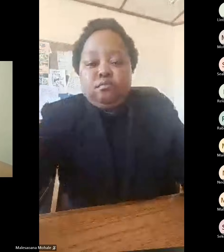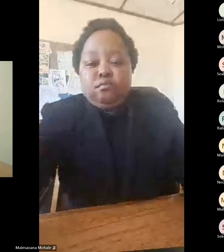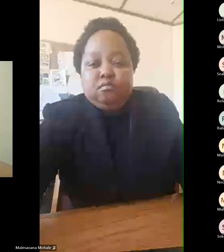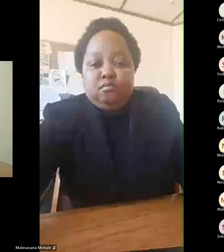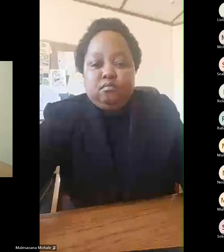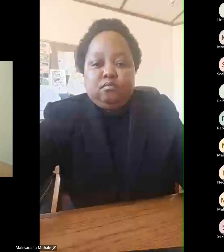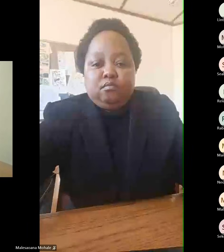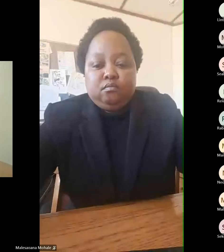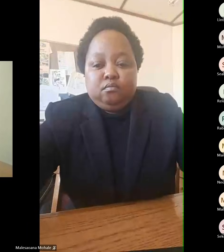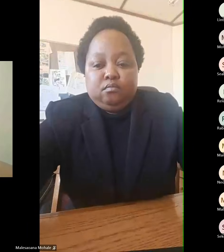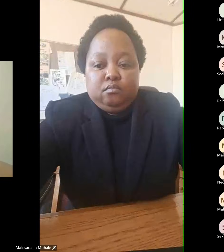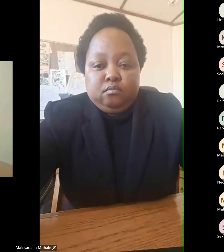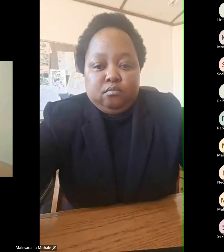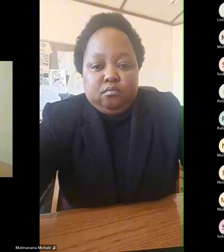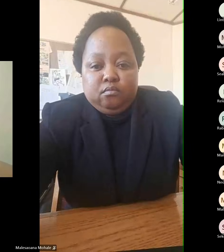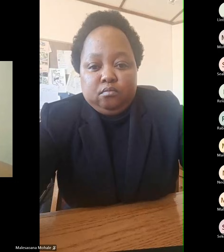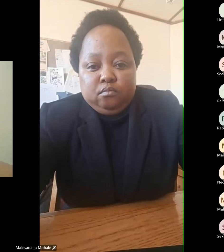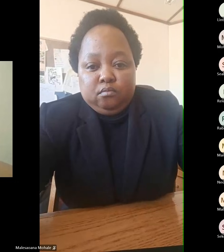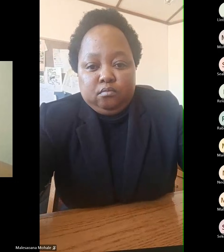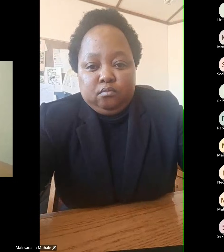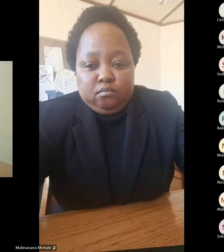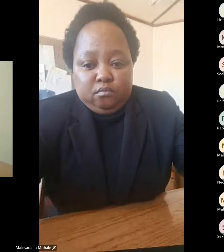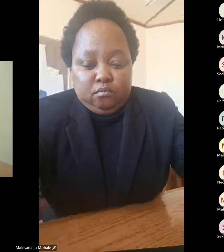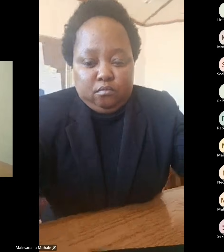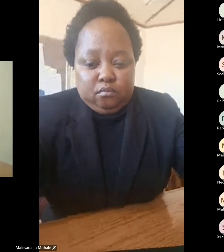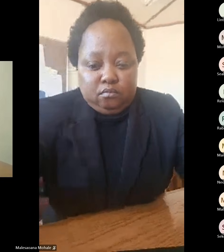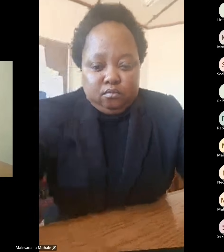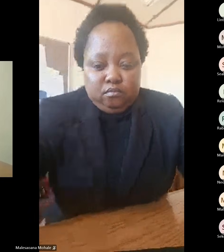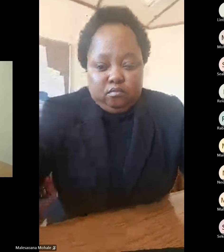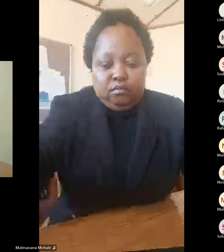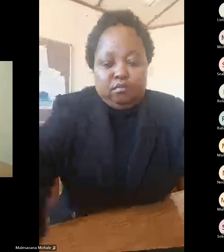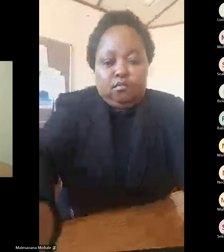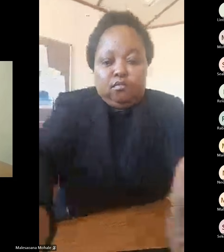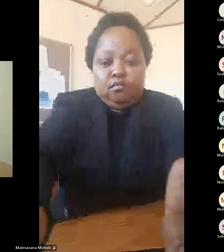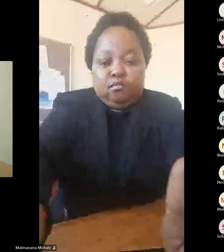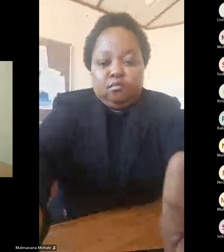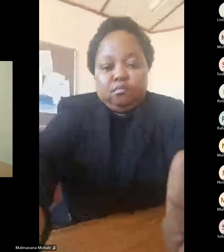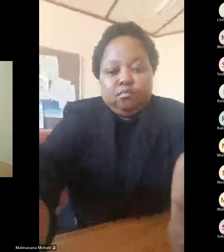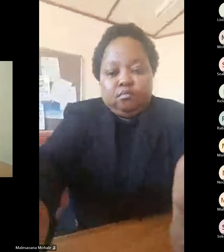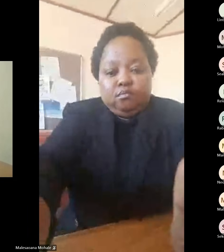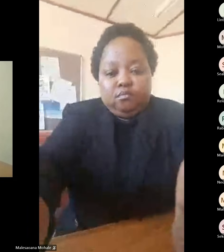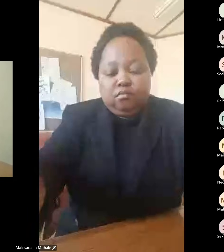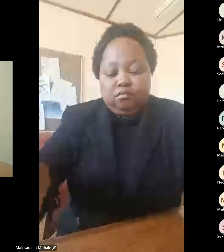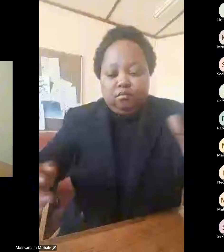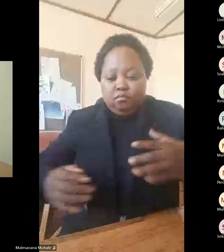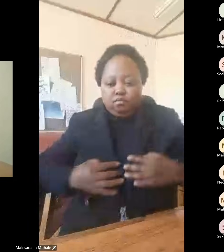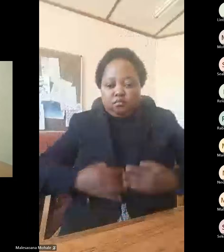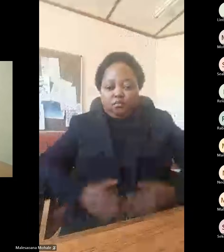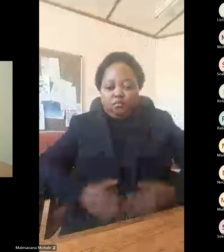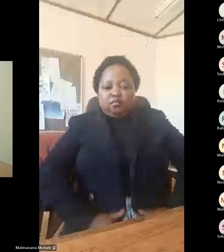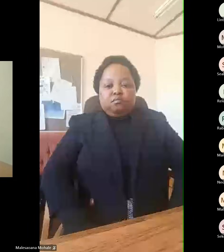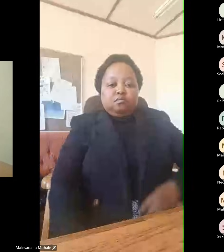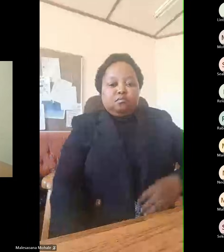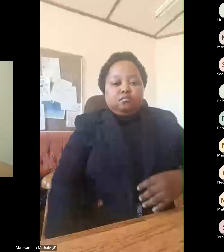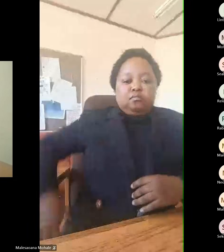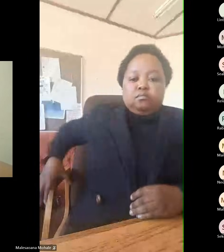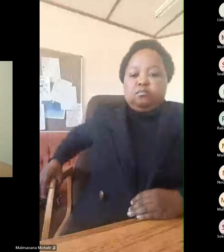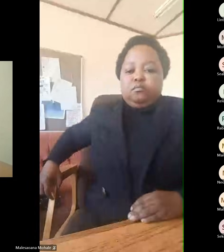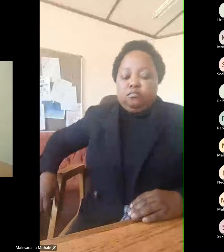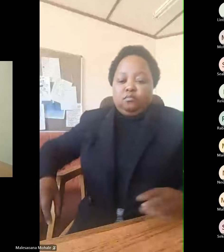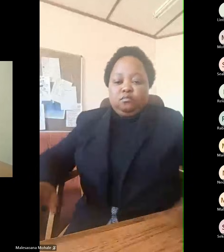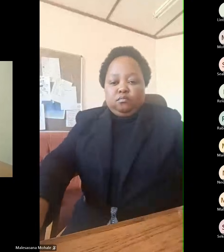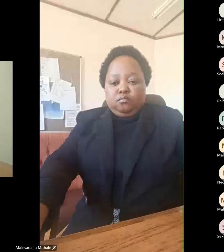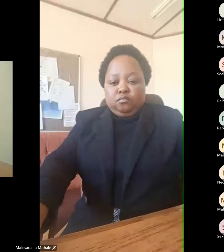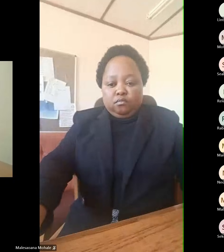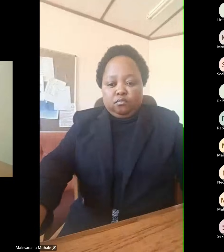for those colleagues who are still joining us, please go to the chat box, do the introductions. That's how we are going to